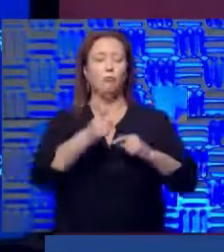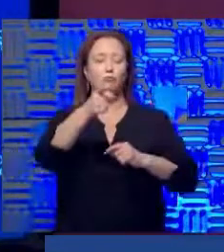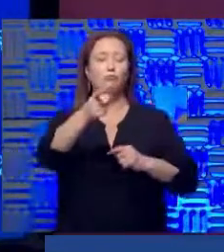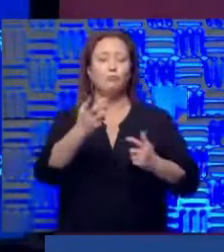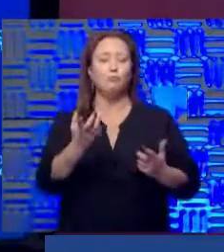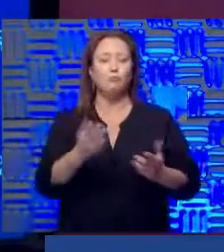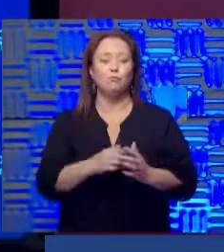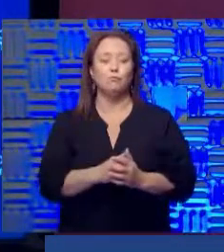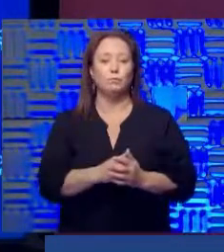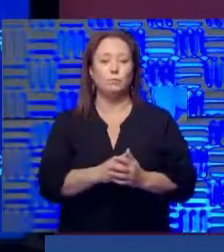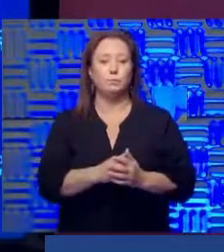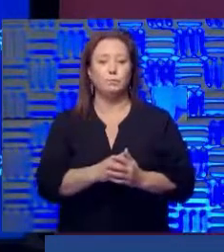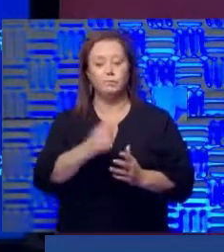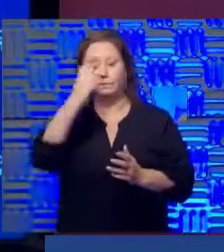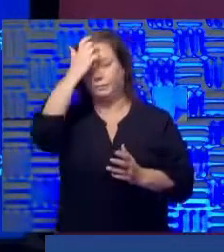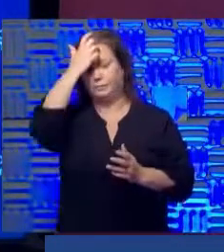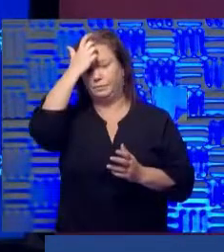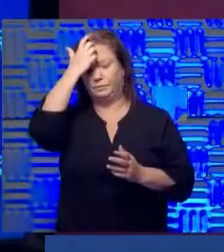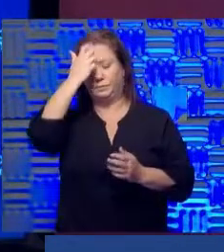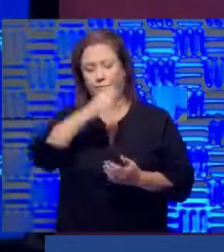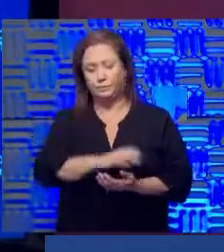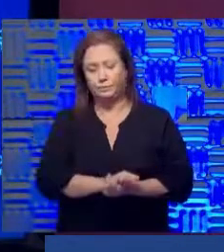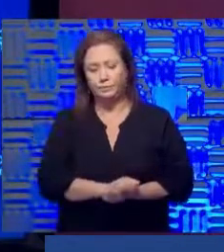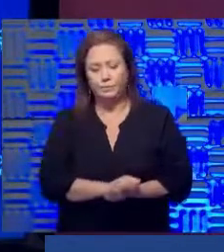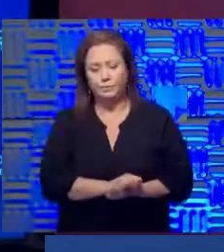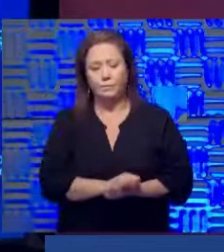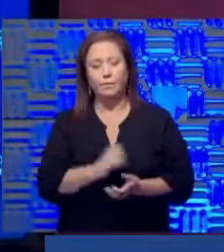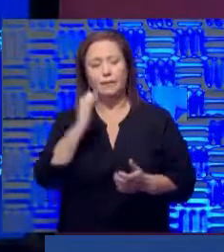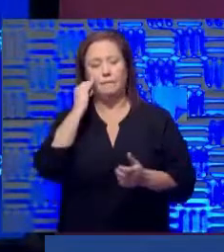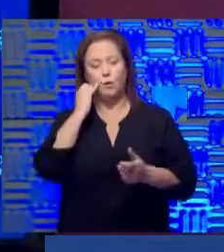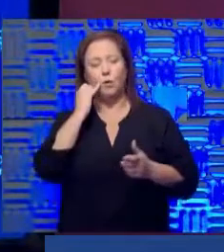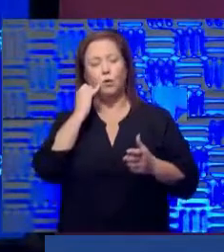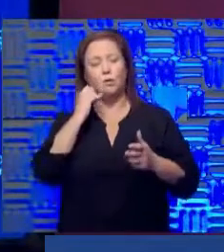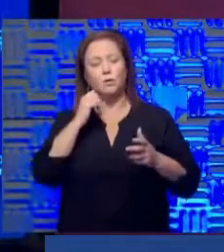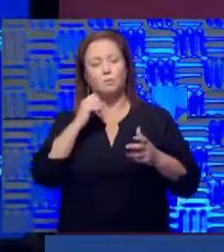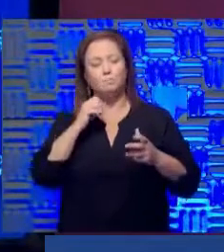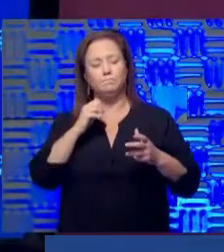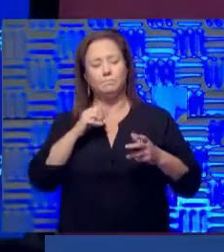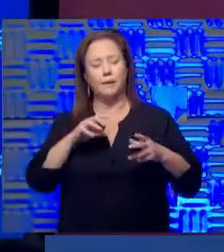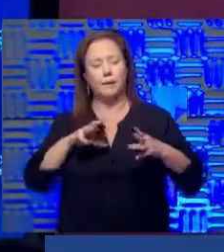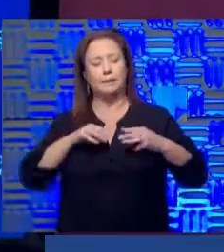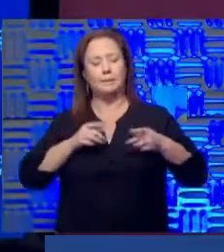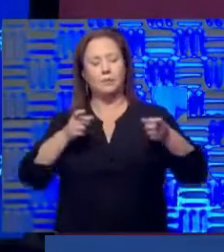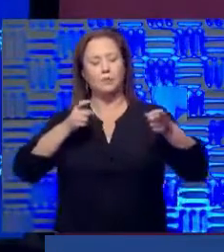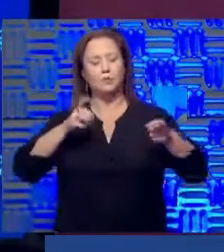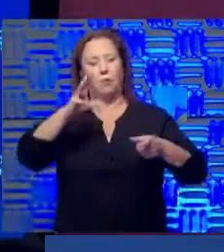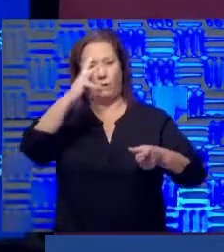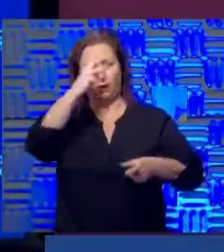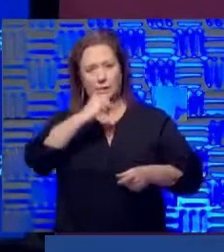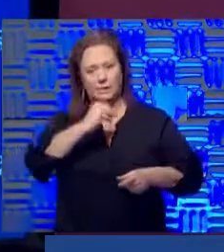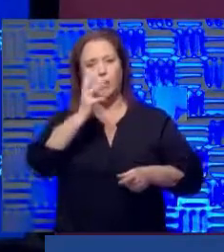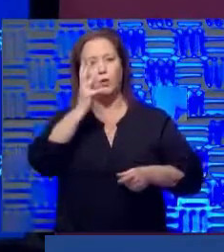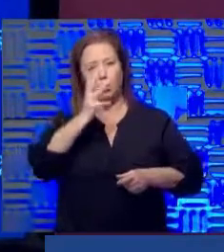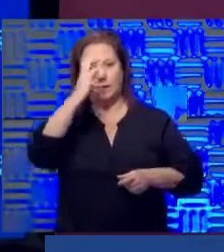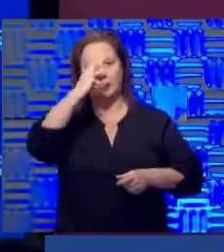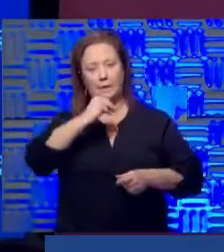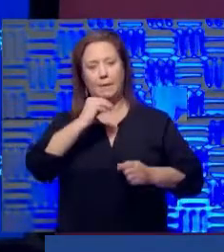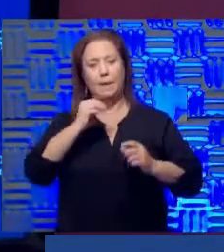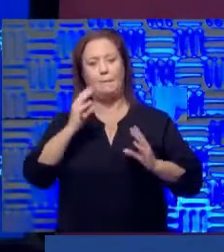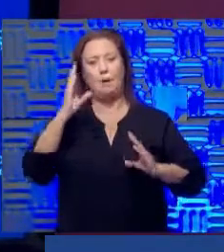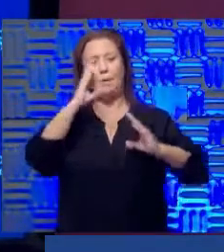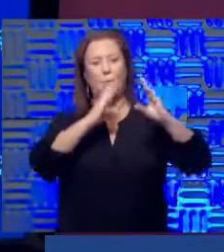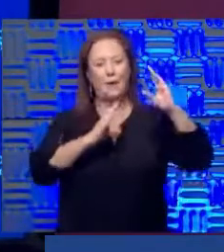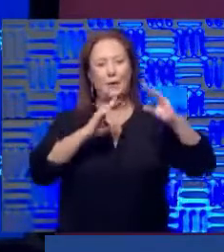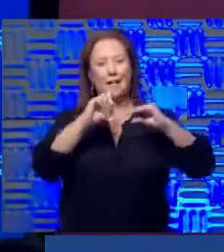And so if you're taking control of your sleep, you will sleep. It will happen. But the worrying about